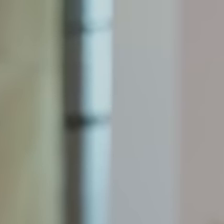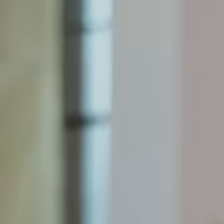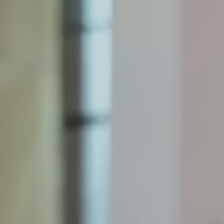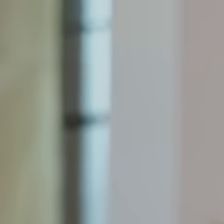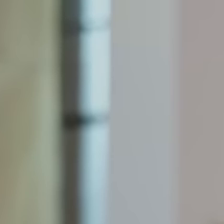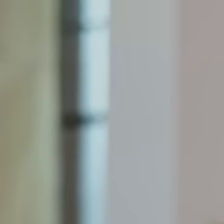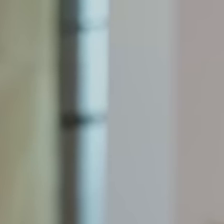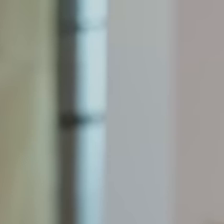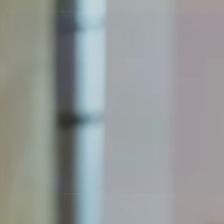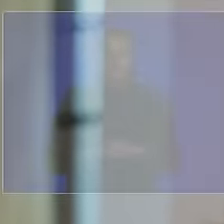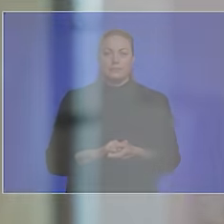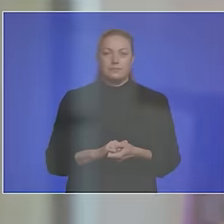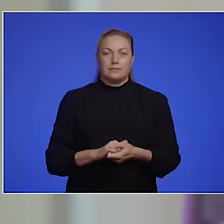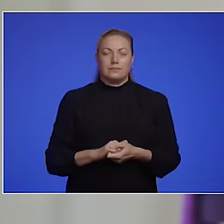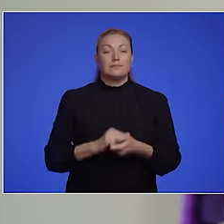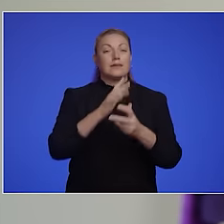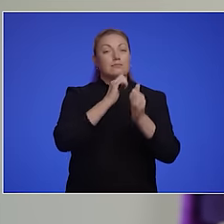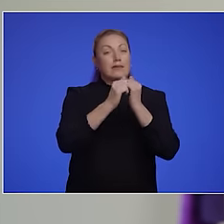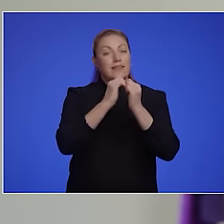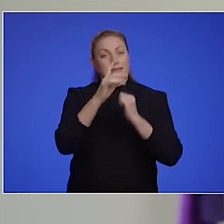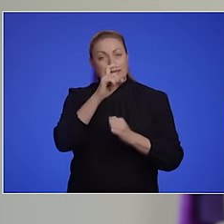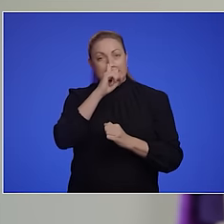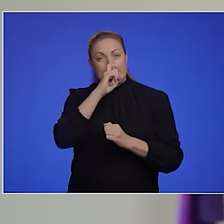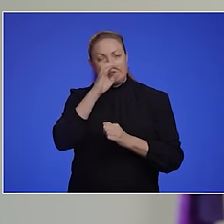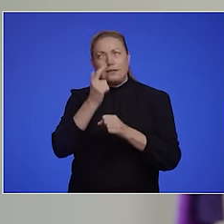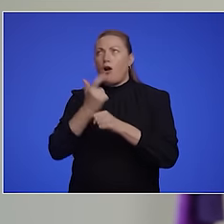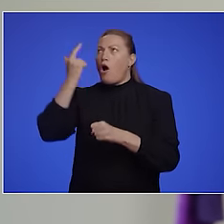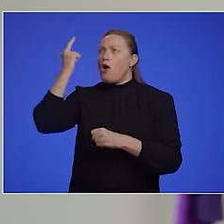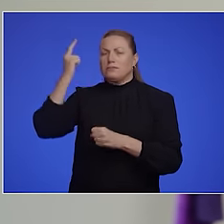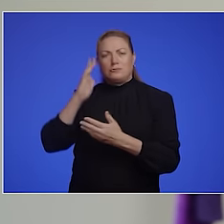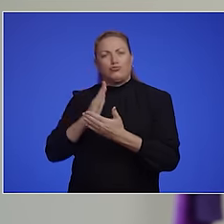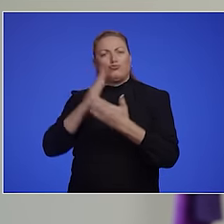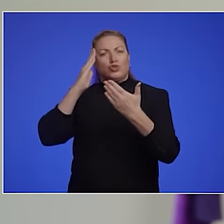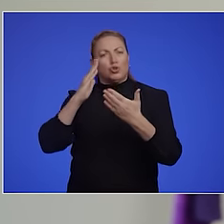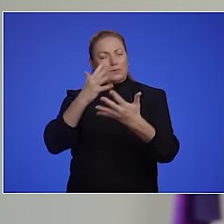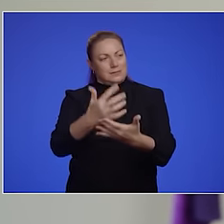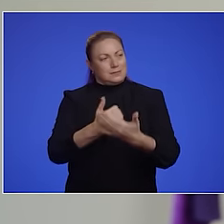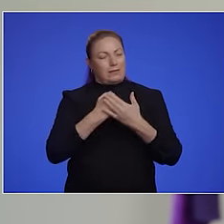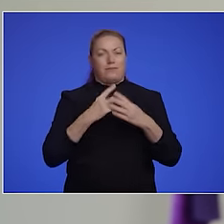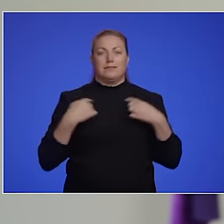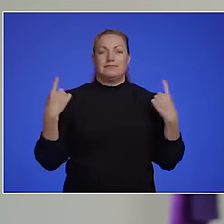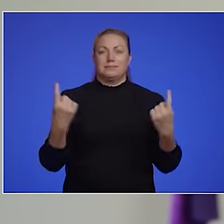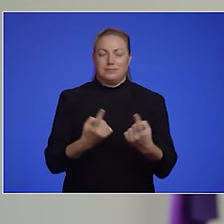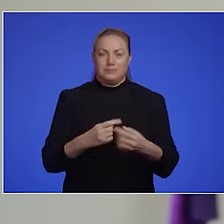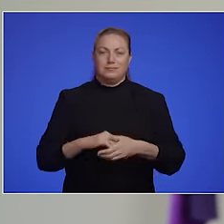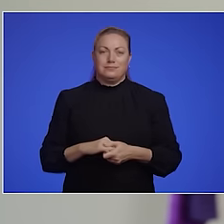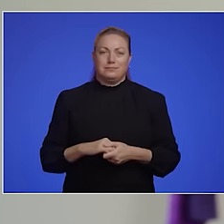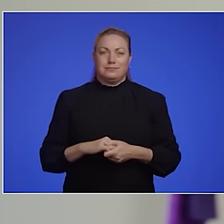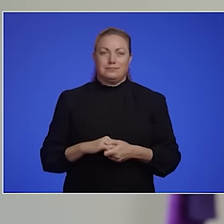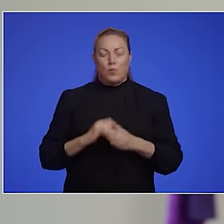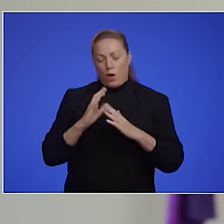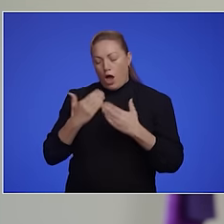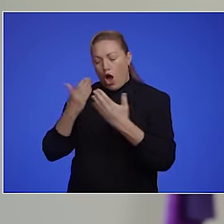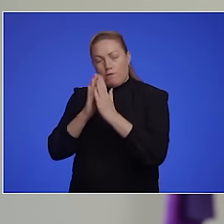everlasting. Amen. Brothers and sisters, God is the source of our salvation. Let us offer our